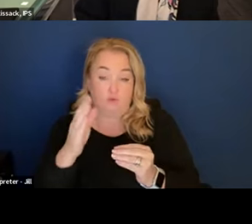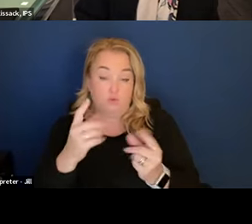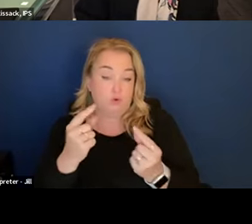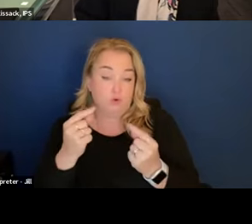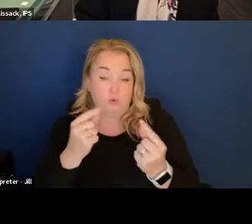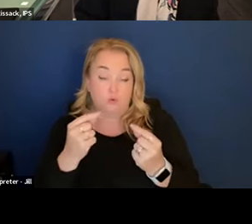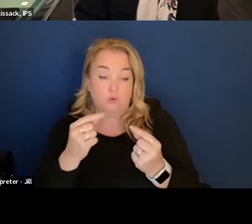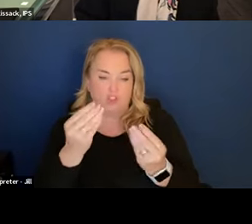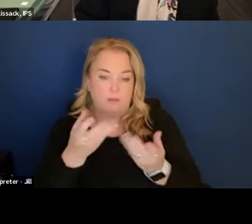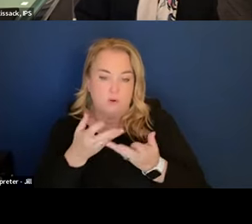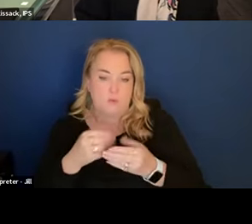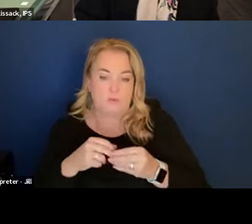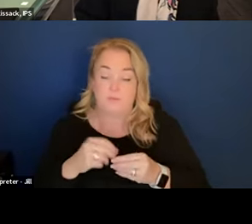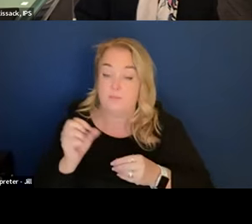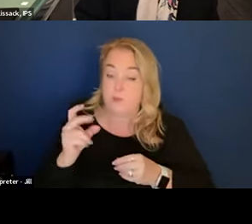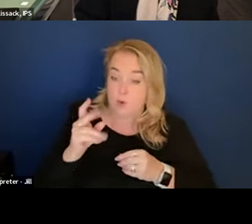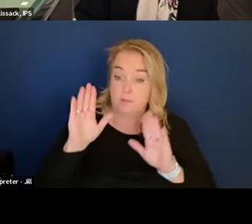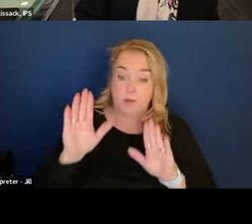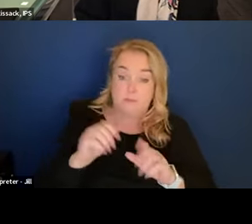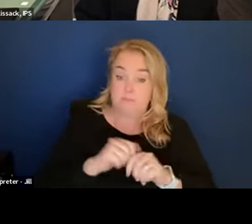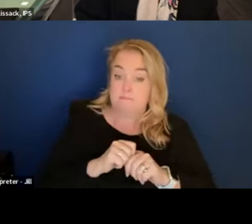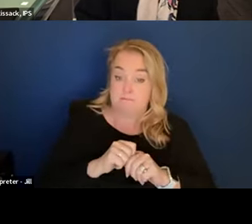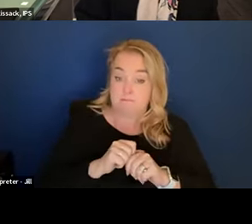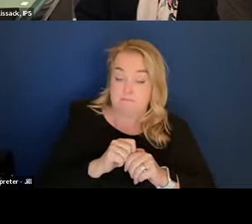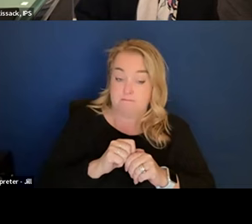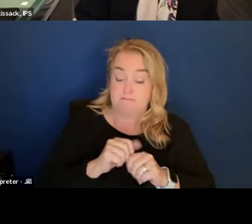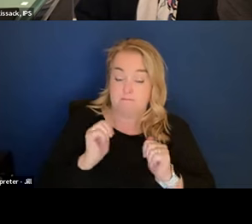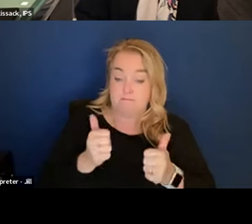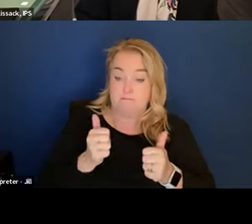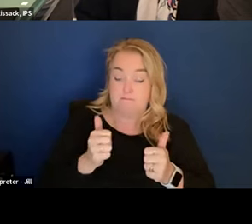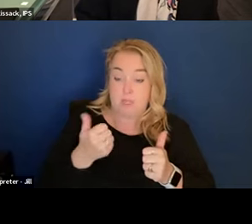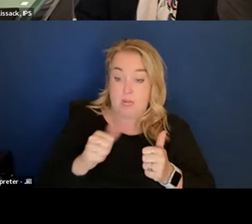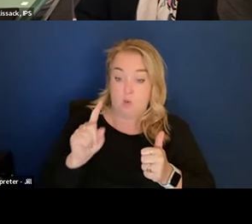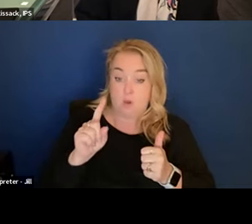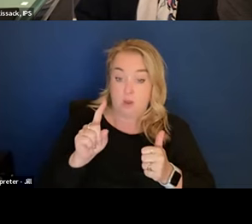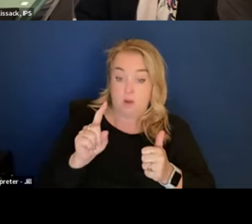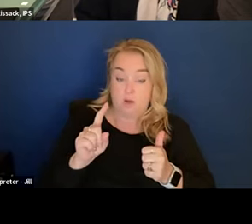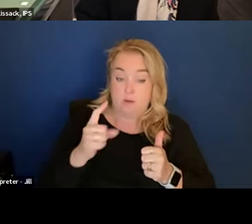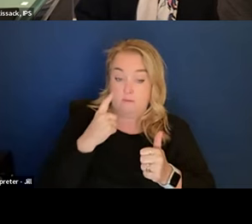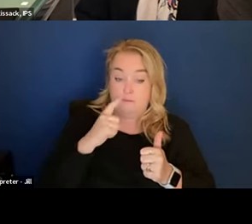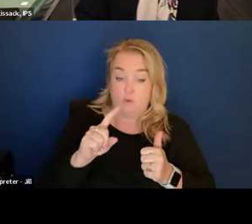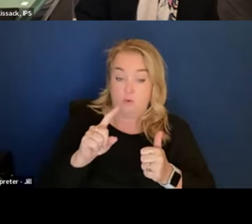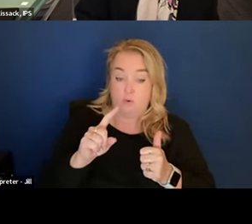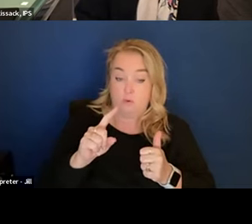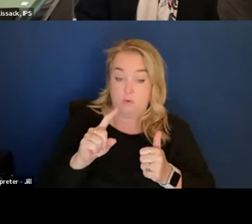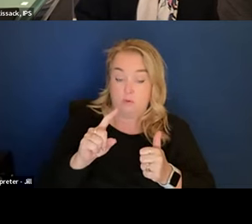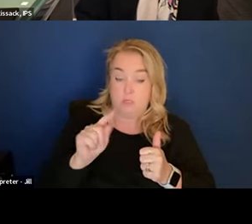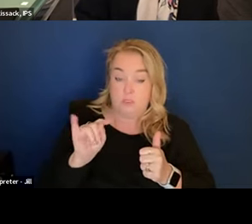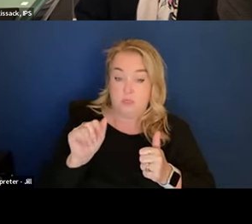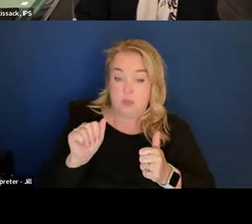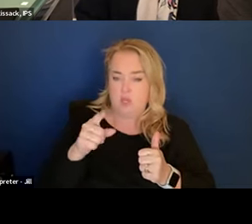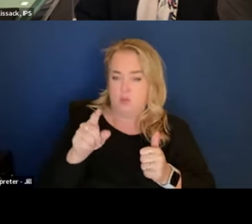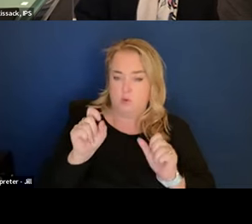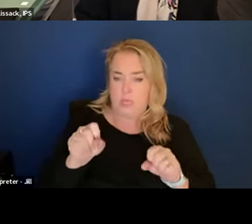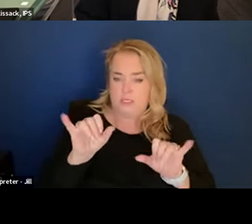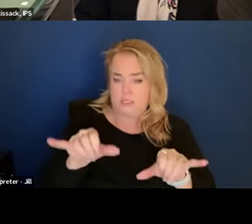help, just let me know. Okay, awesome. All right. Anybody else for Tia? And Tia, you're more than welcome